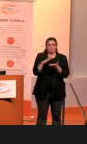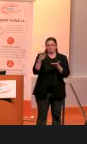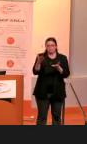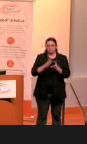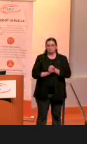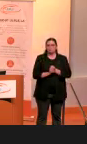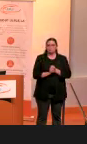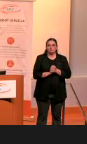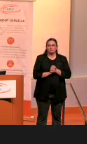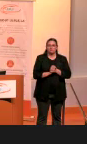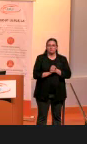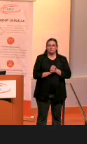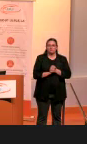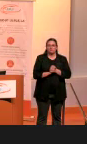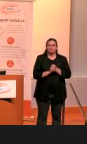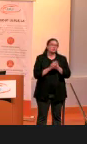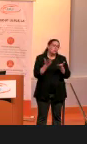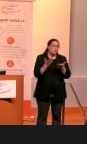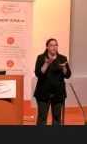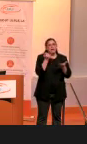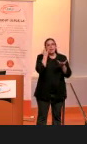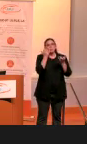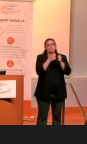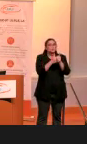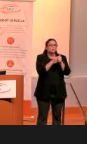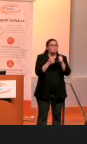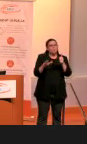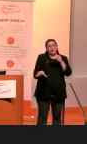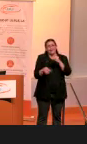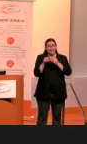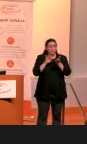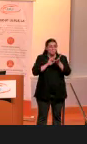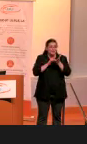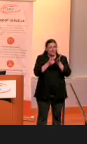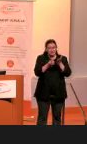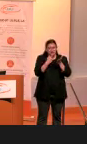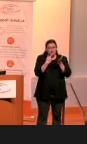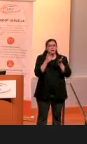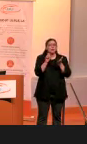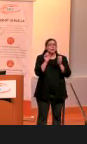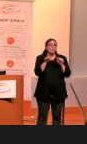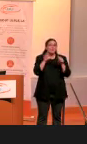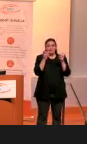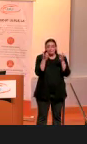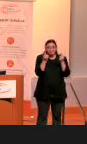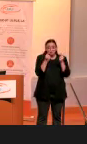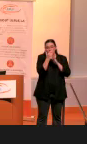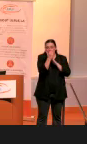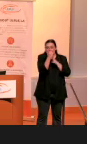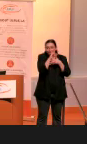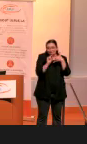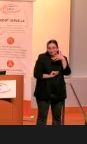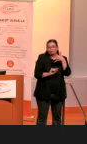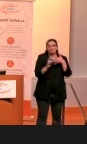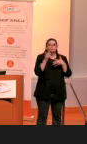without going on any additional medications, there are things that you can do to decrease some of your risk